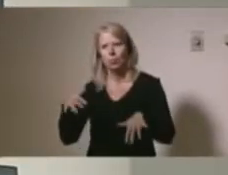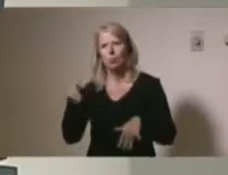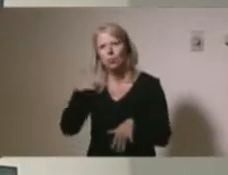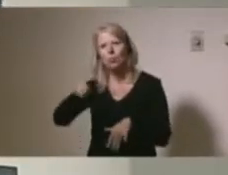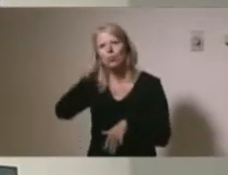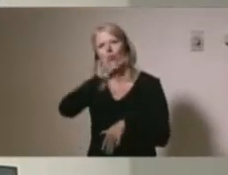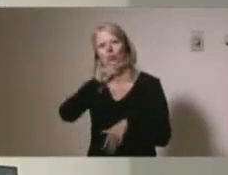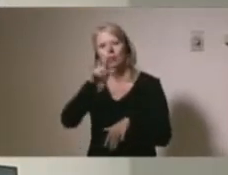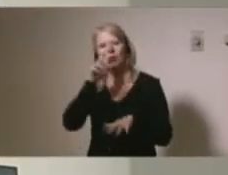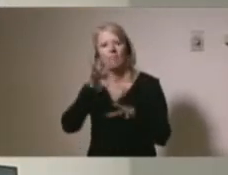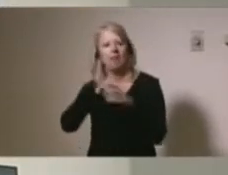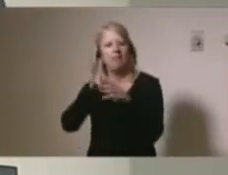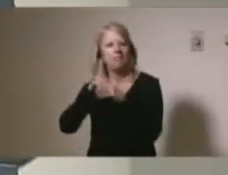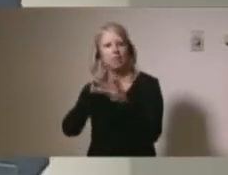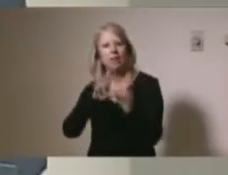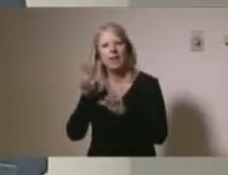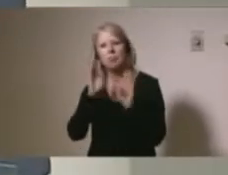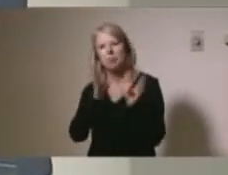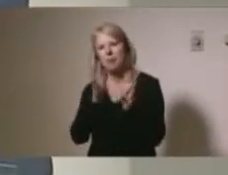to